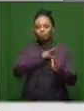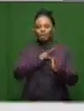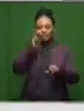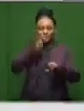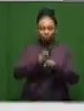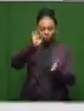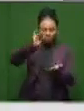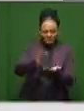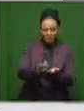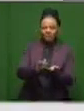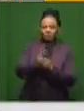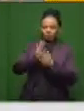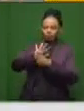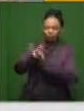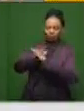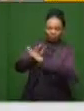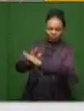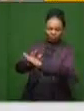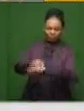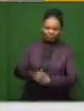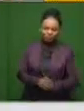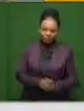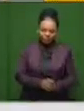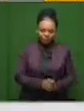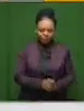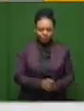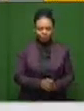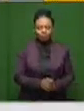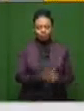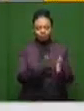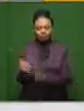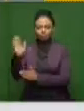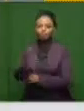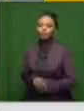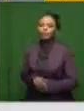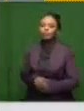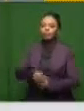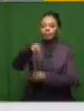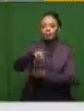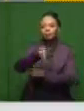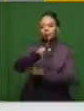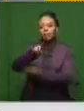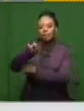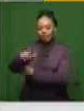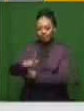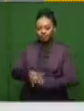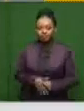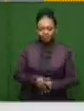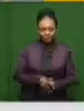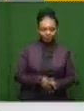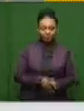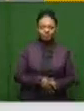the spread of the virus uh dr pelle um thank you yes i think